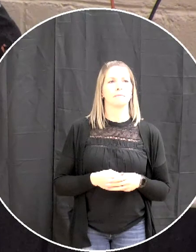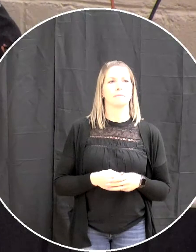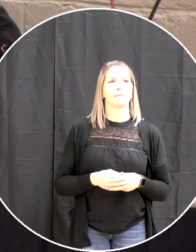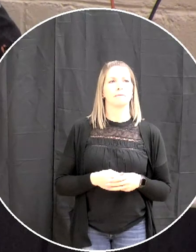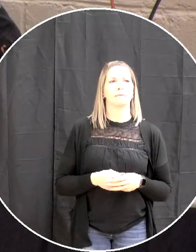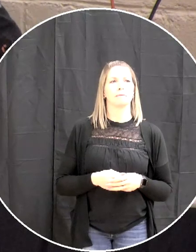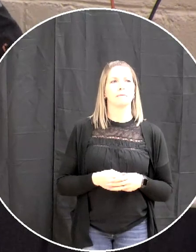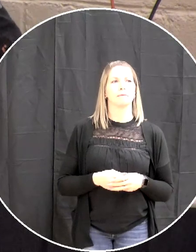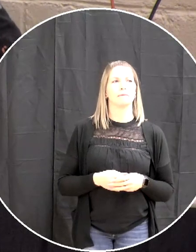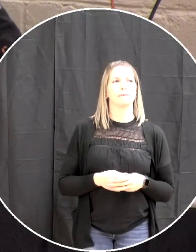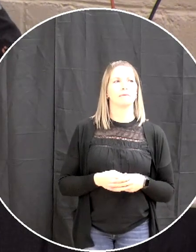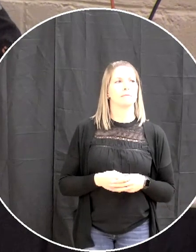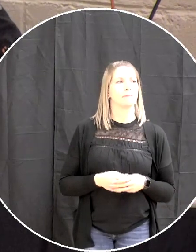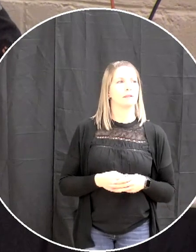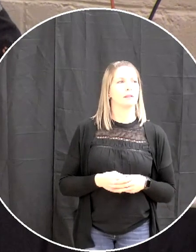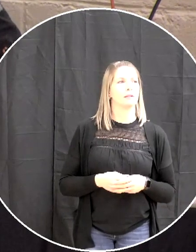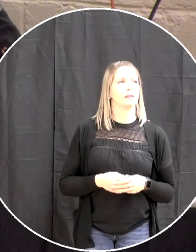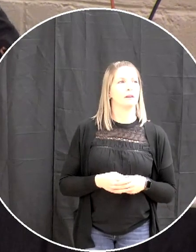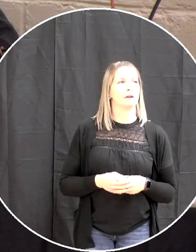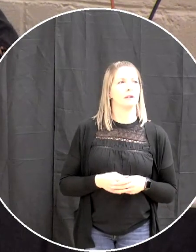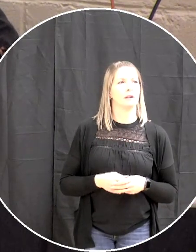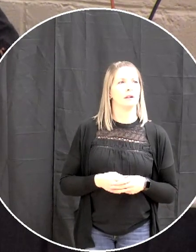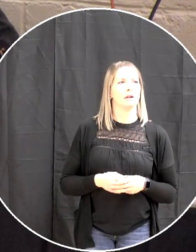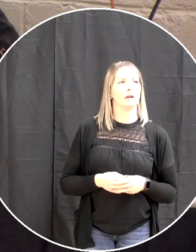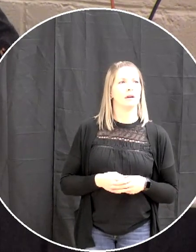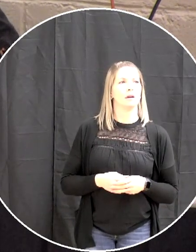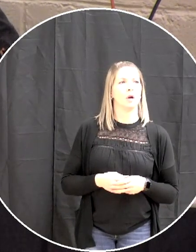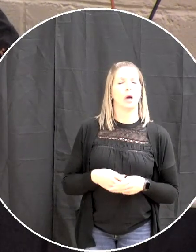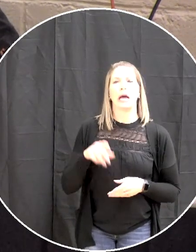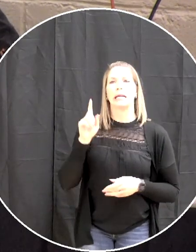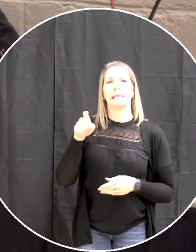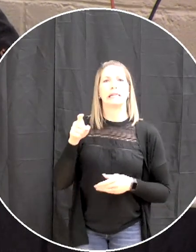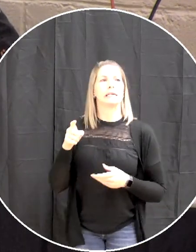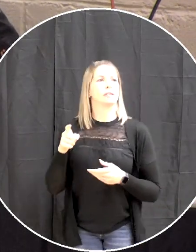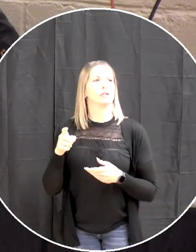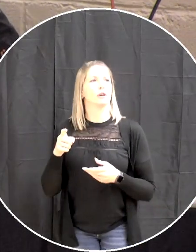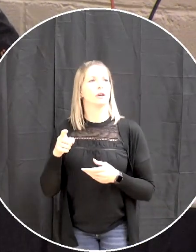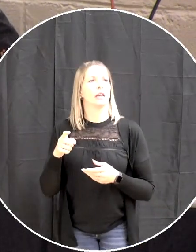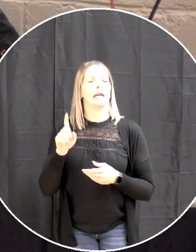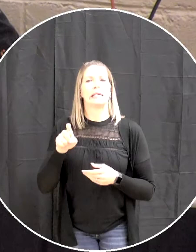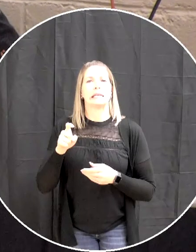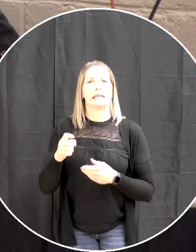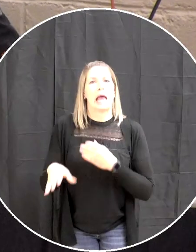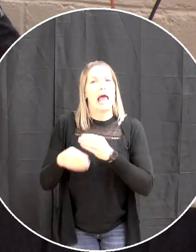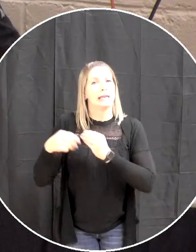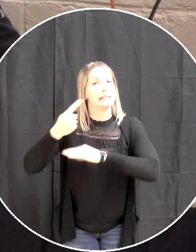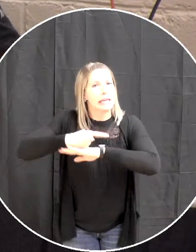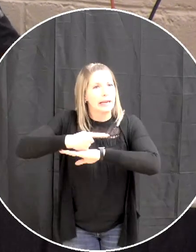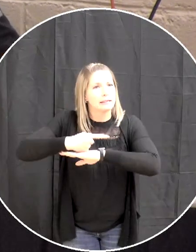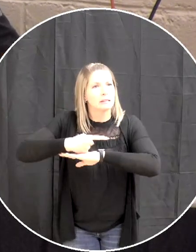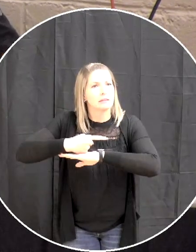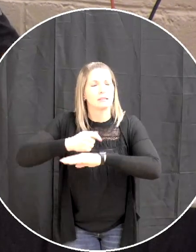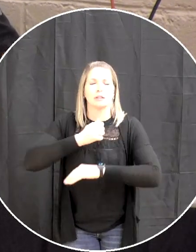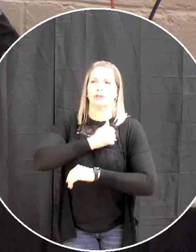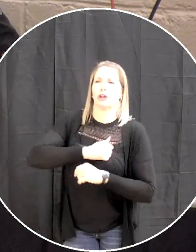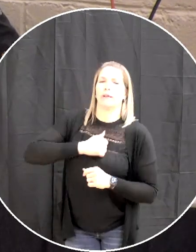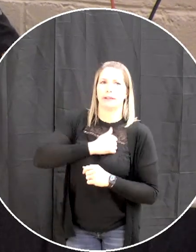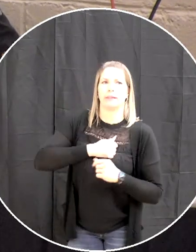What, set? March what? We need to set the date for we the need to notice set of date? motion needs the date of Okay. when we're going to meet it. Sorry, okay, so we need to pick a